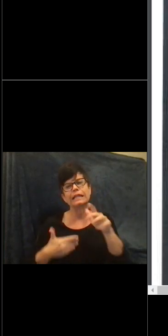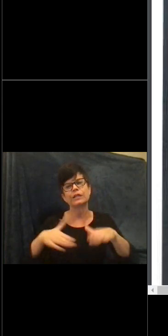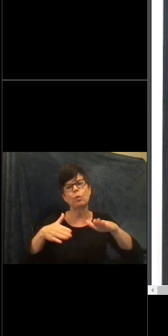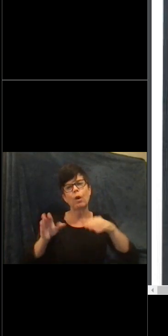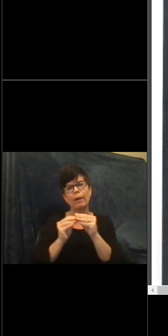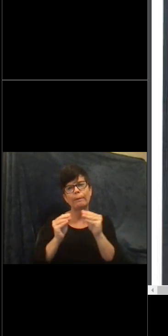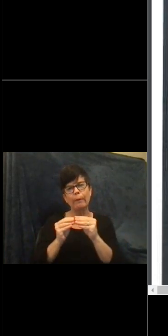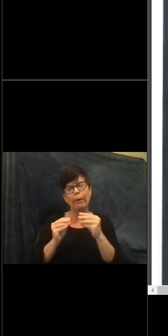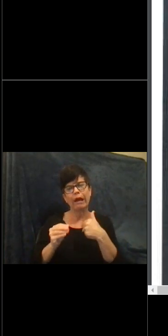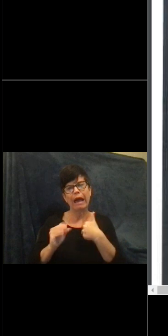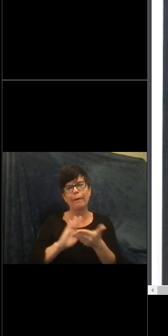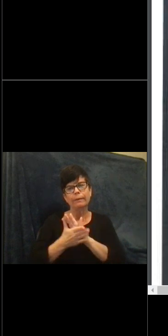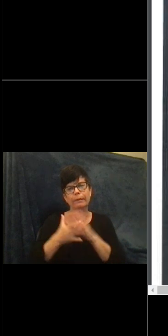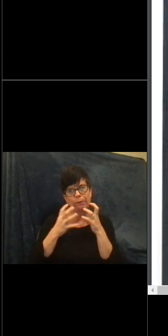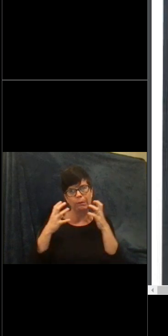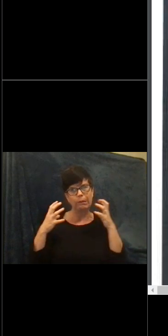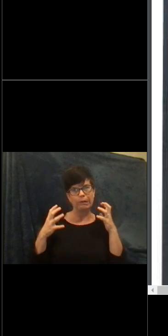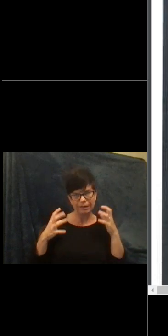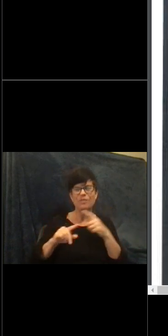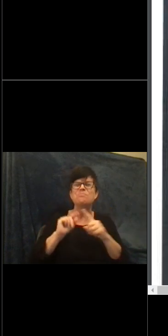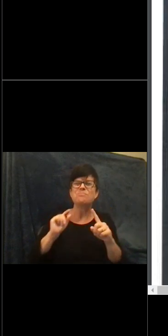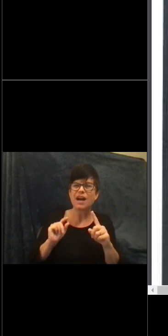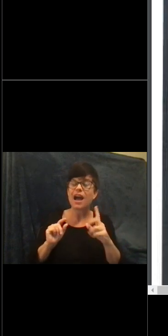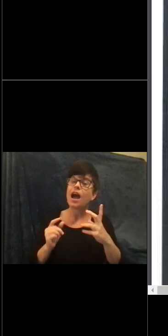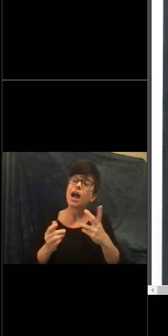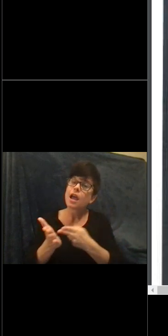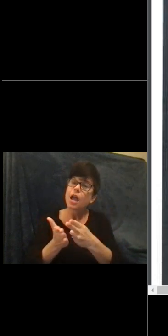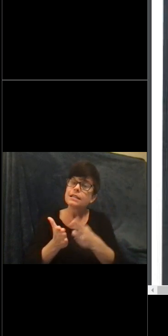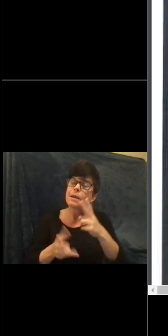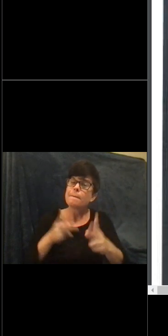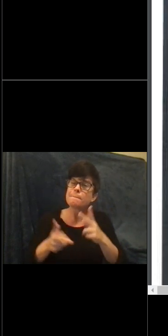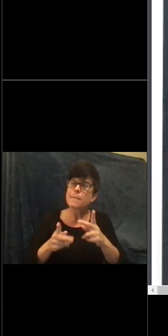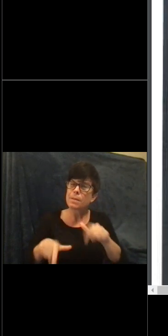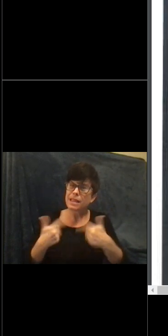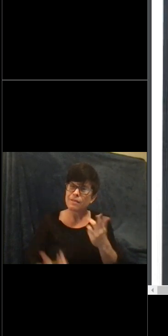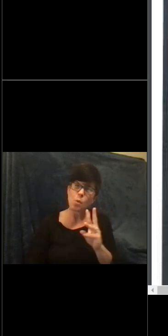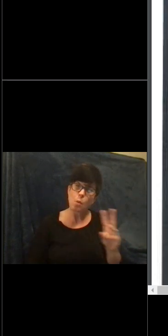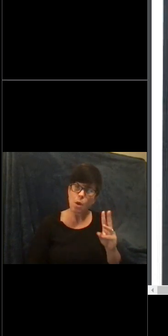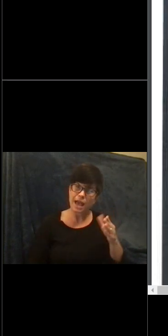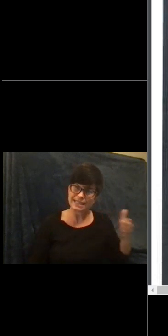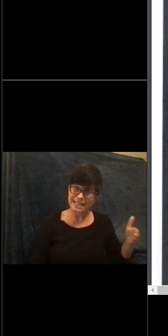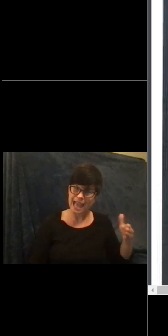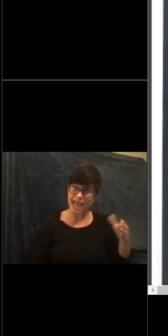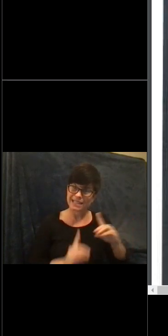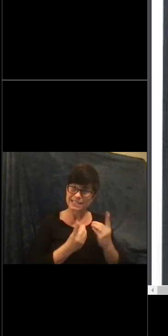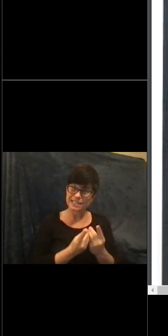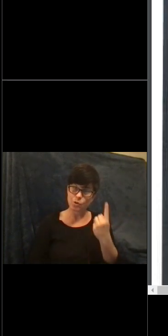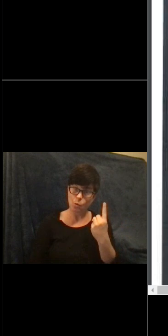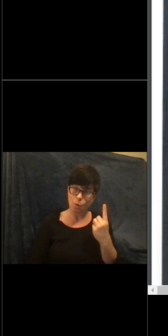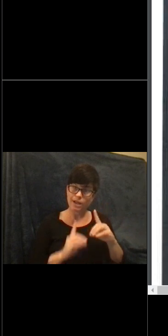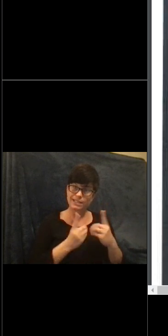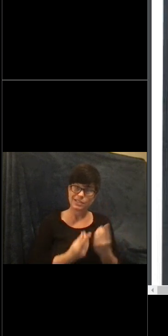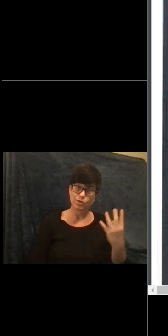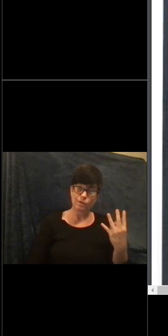just people who live in the east side in this district, but people who live on the west side, District 4, District 1, right? Where are they going to